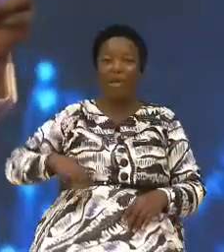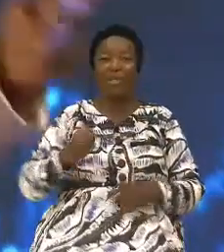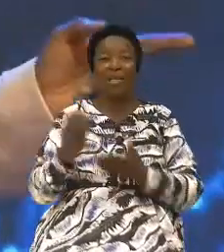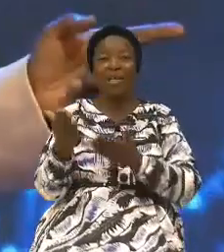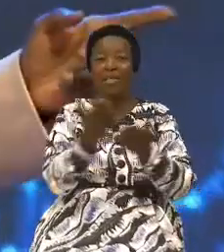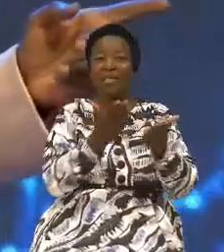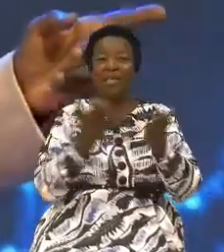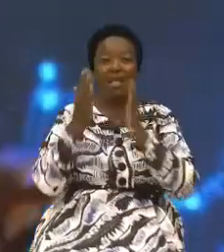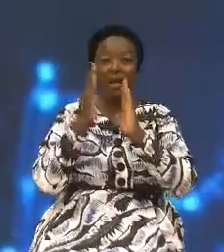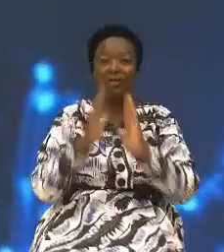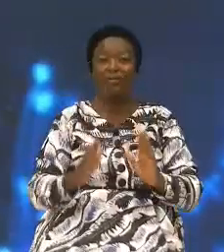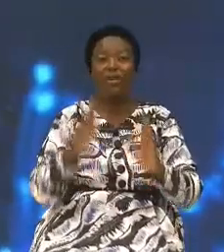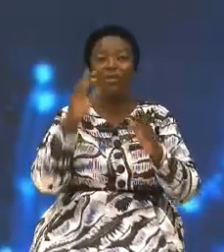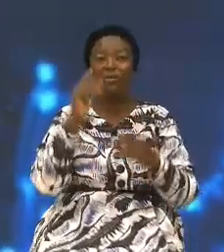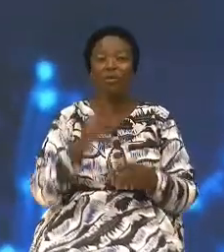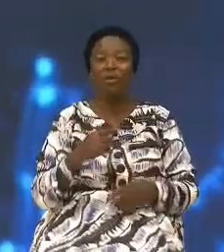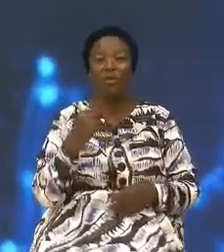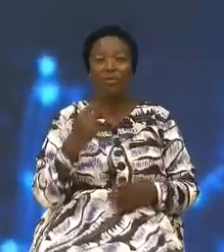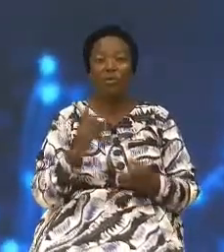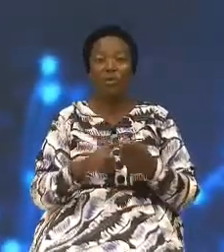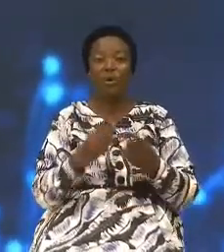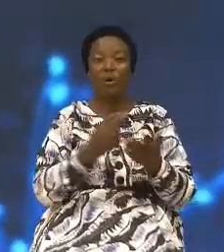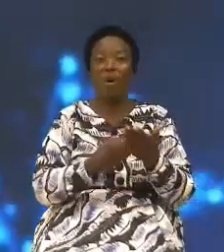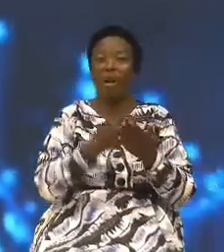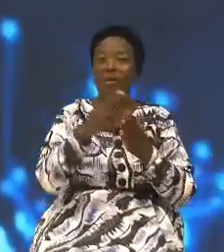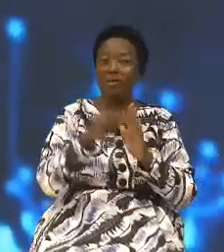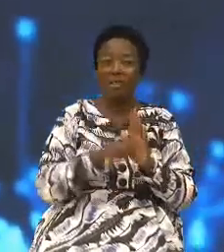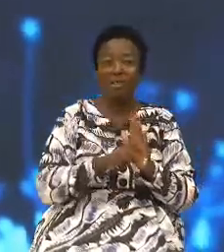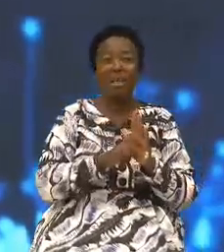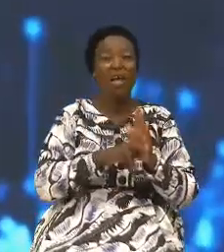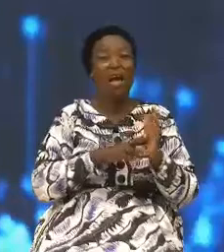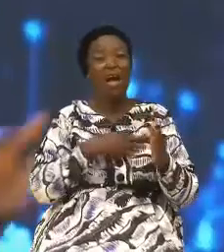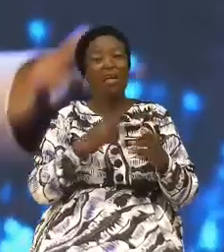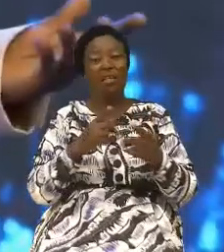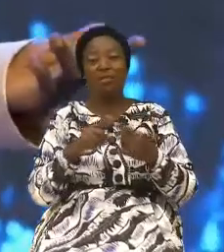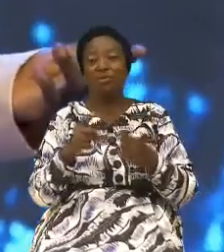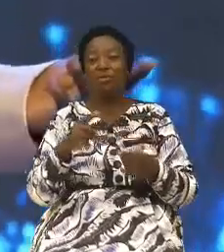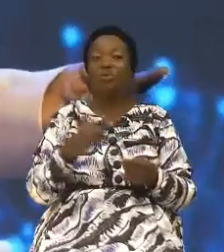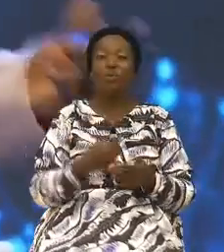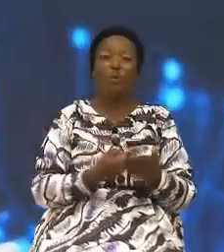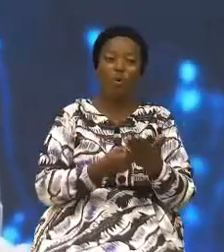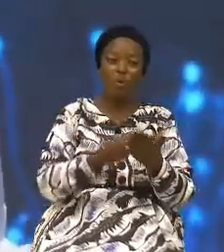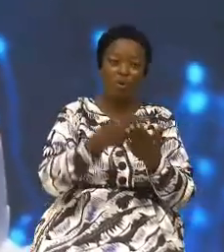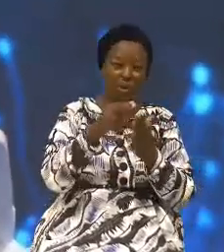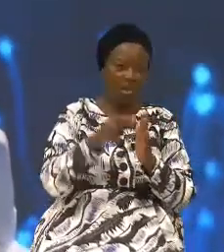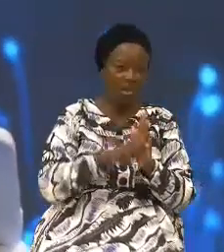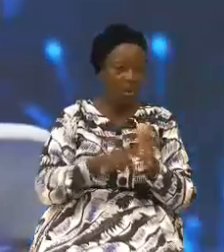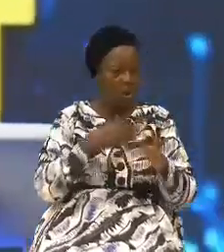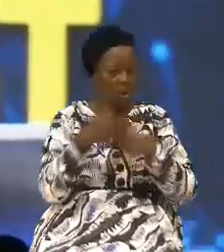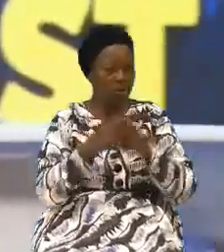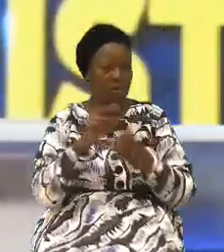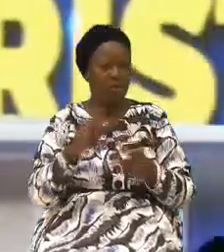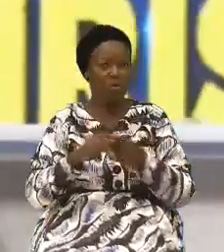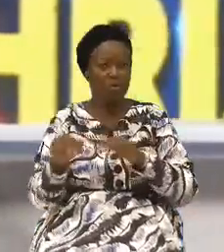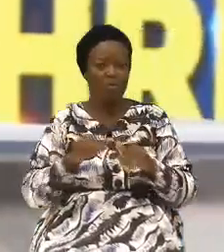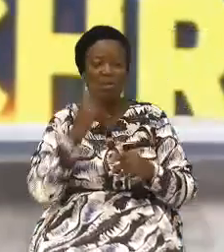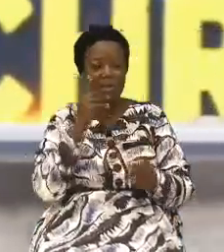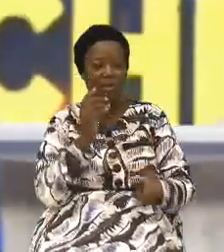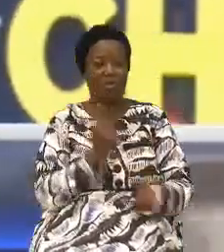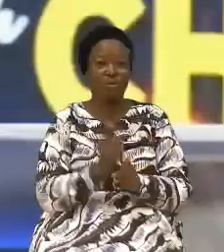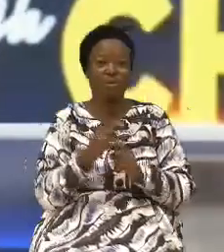to righteousness, unto holiness. All you do is, I